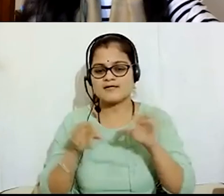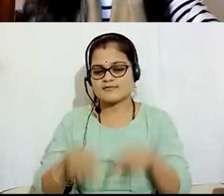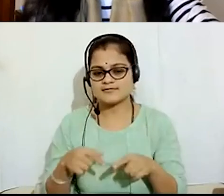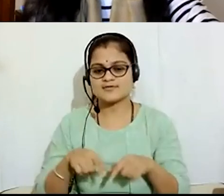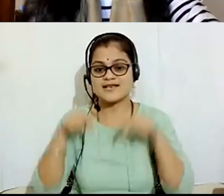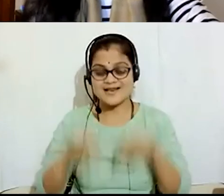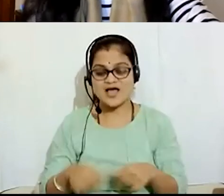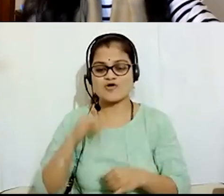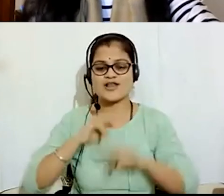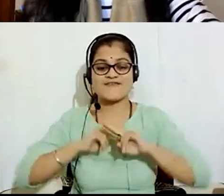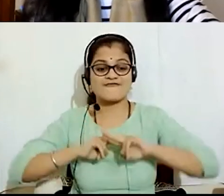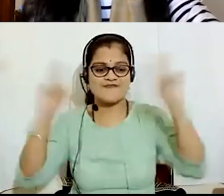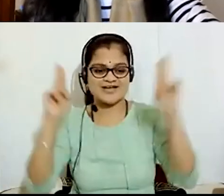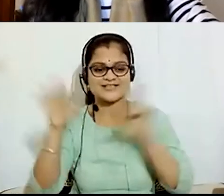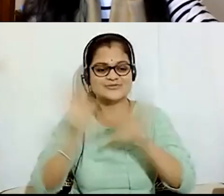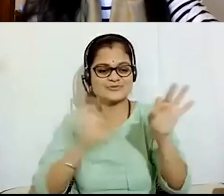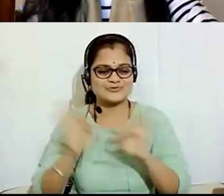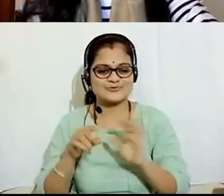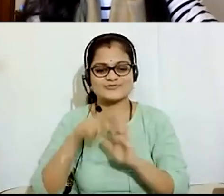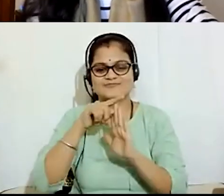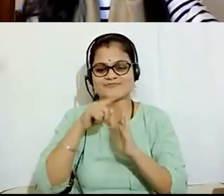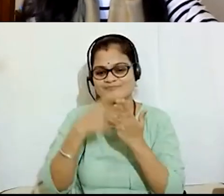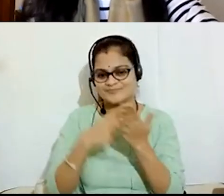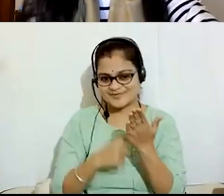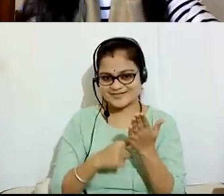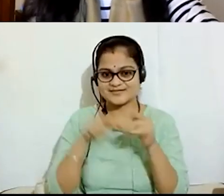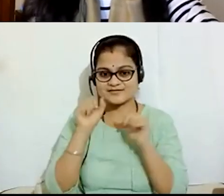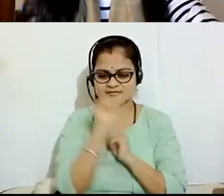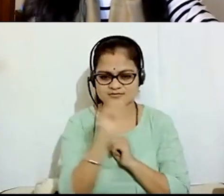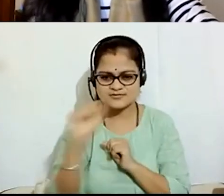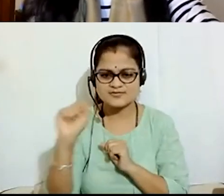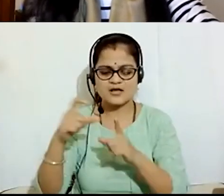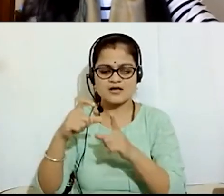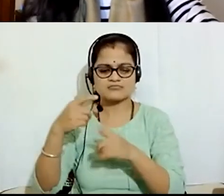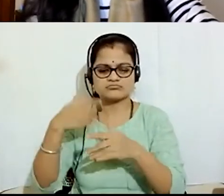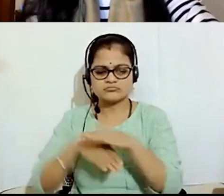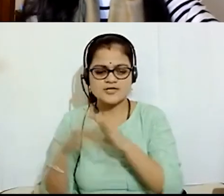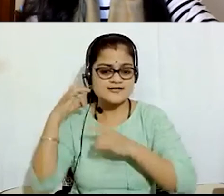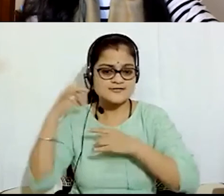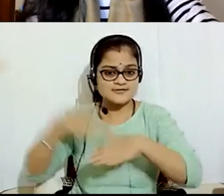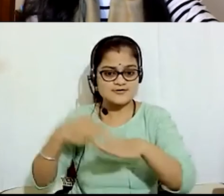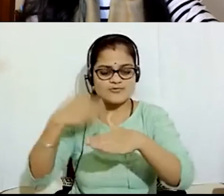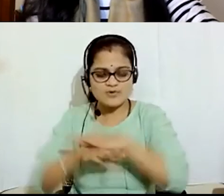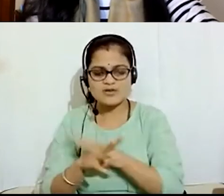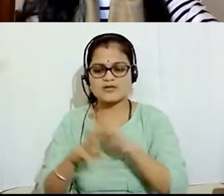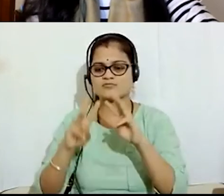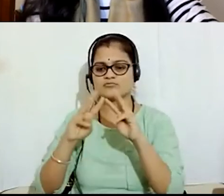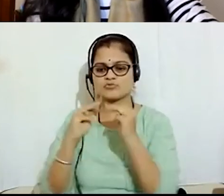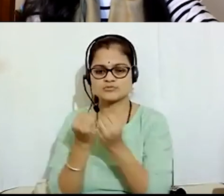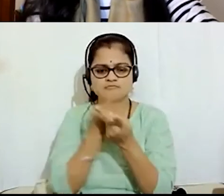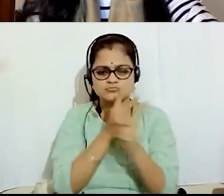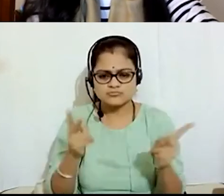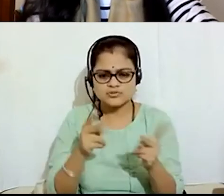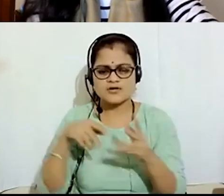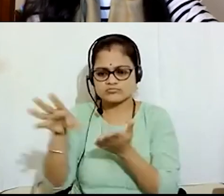talented finalists have traveled the lengths and breadths of their respective cities, attended workshops, and exchanged